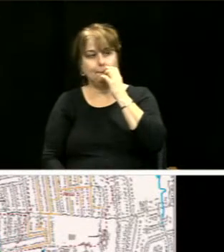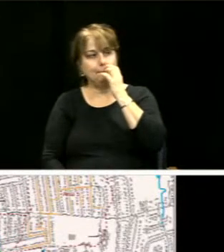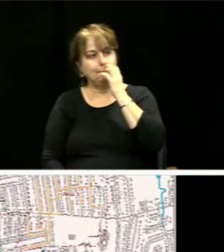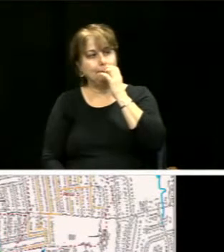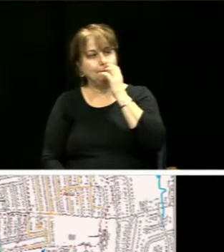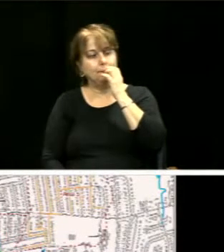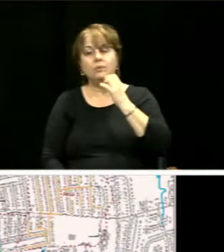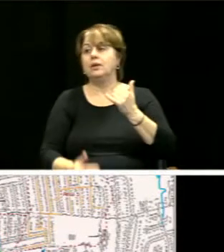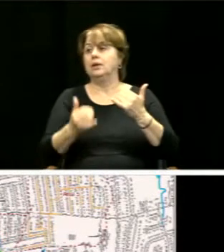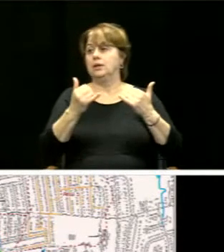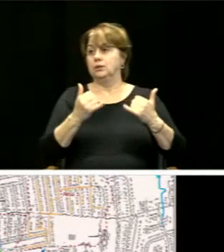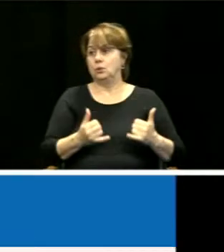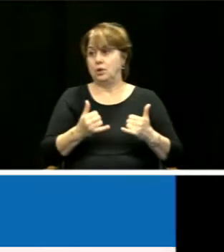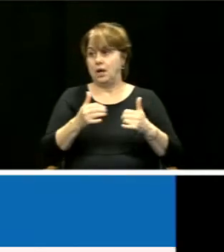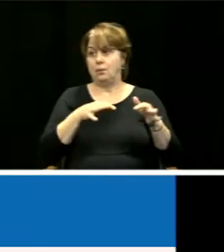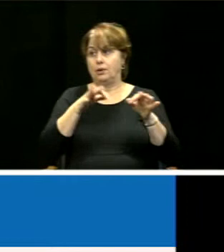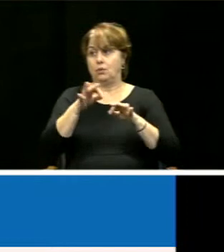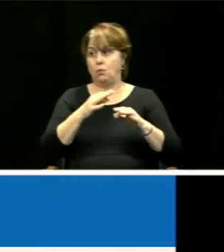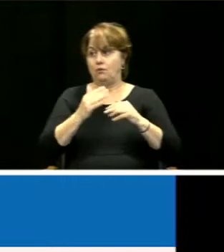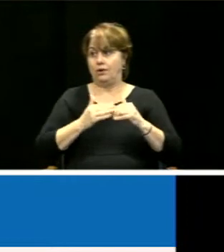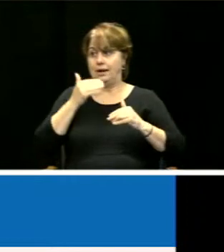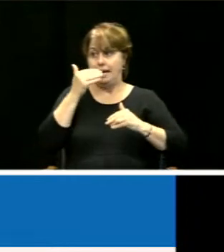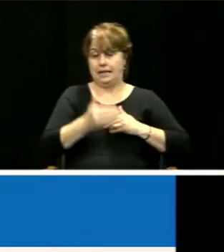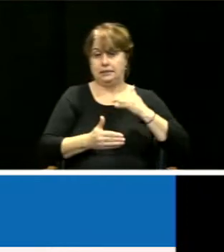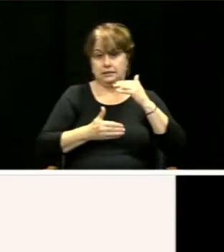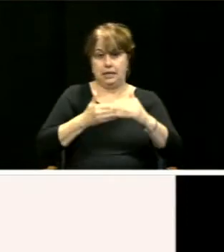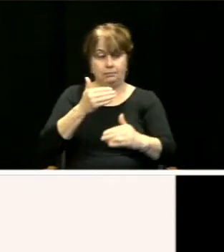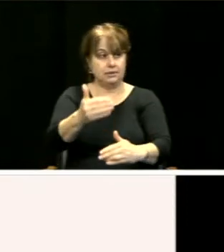So now I'm just going to go over some next steps.